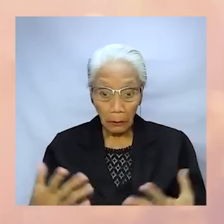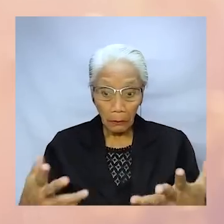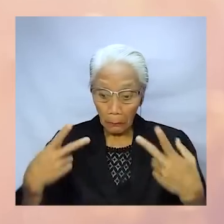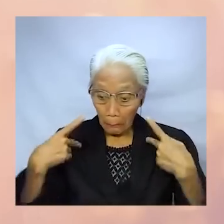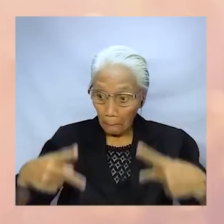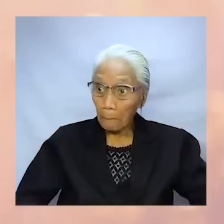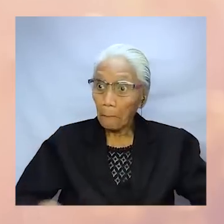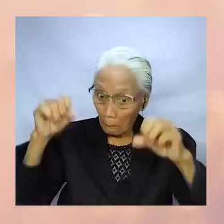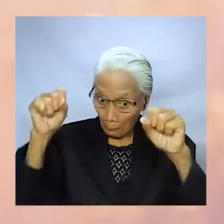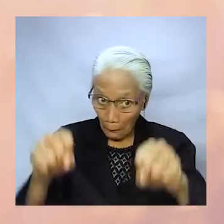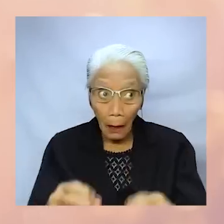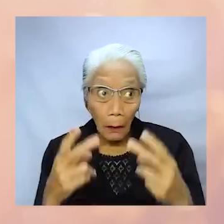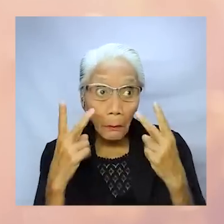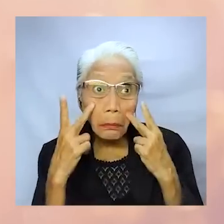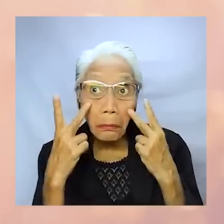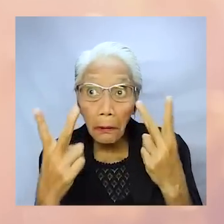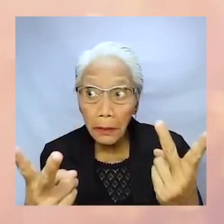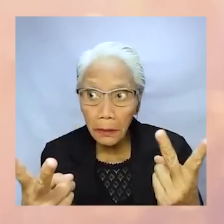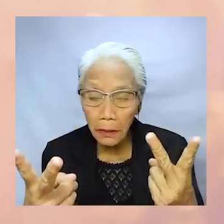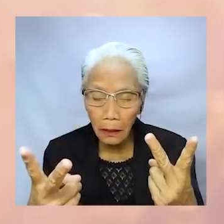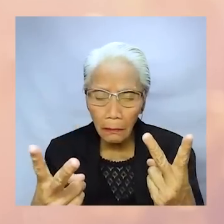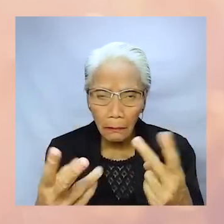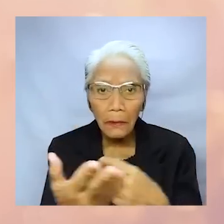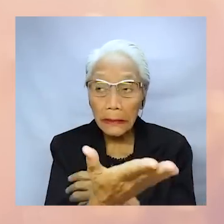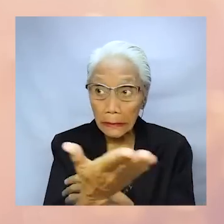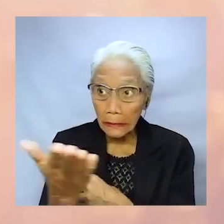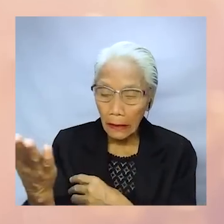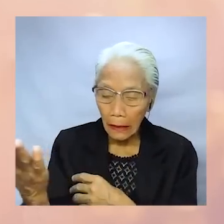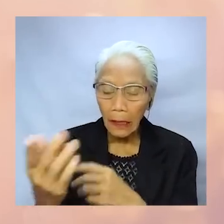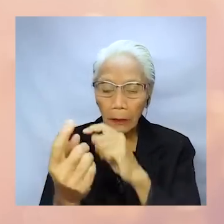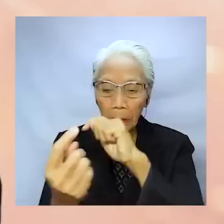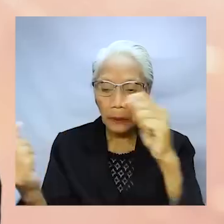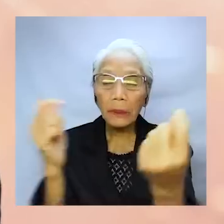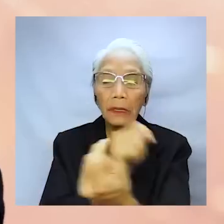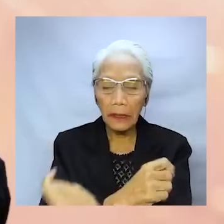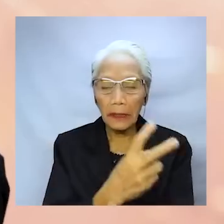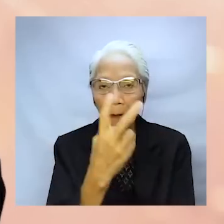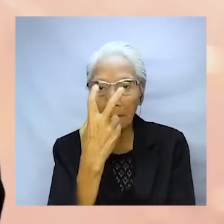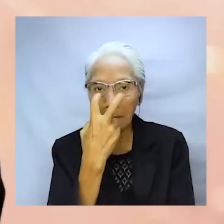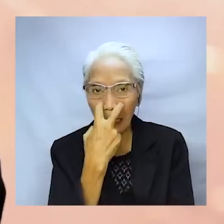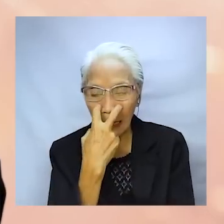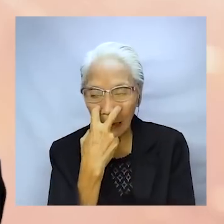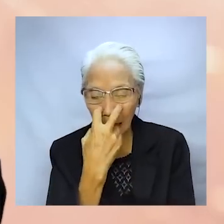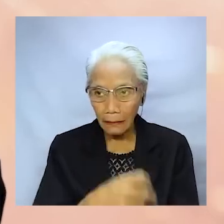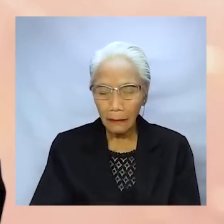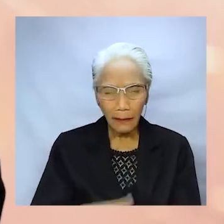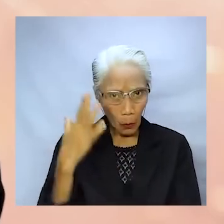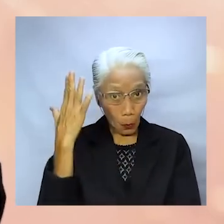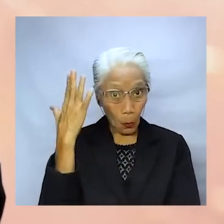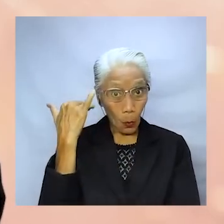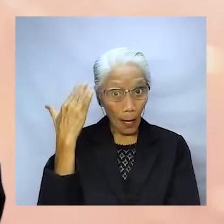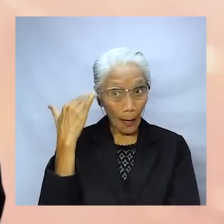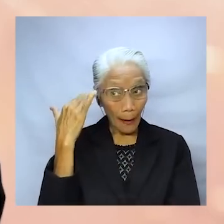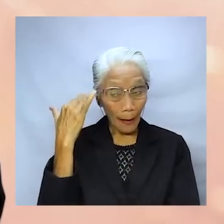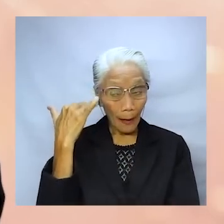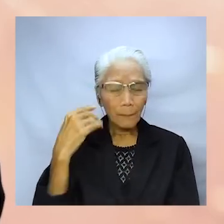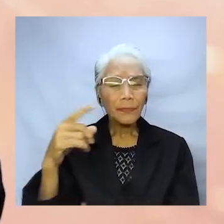see, were the ones who turned blind. Why?